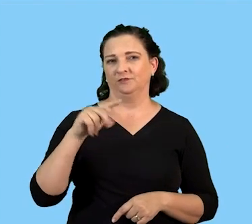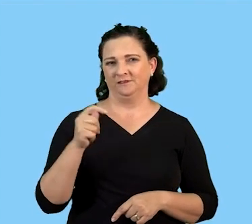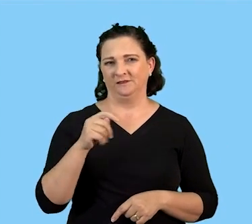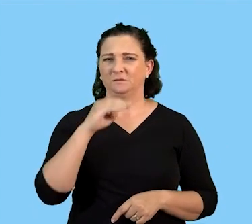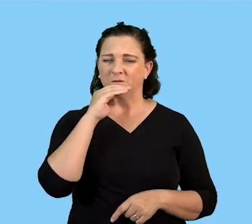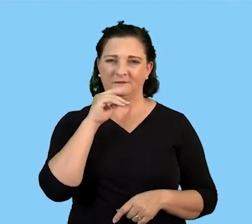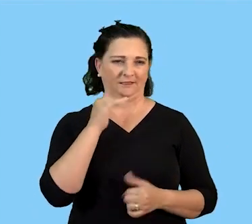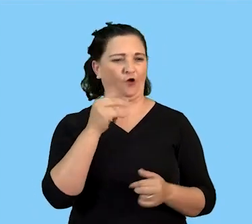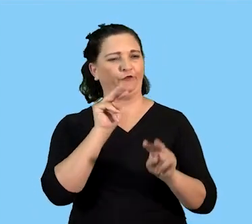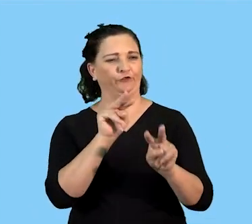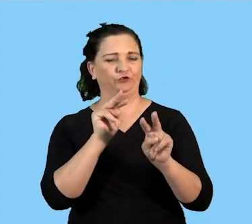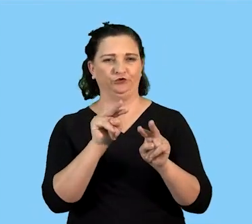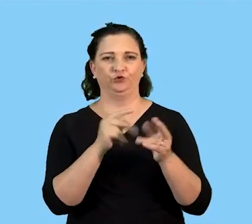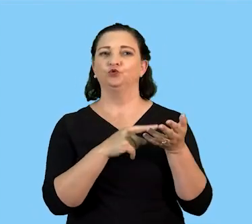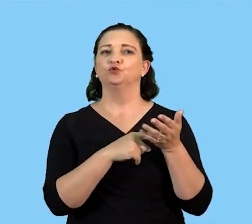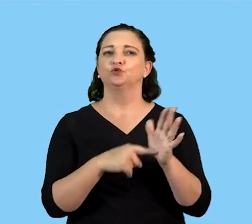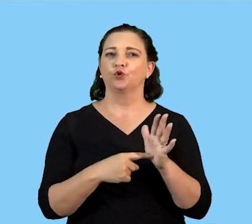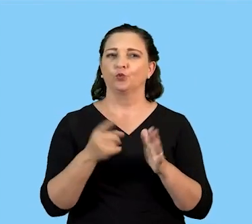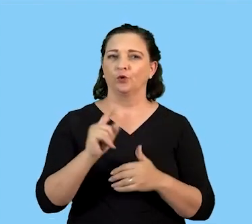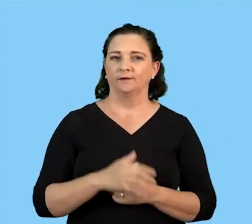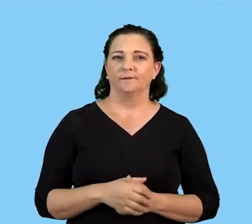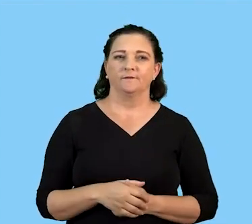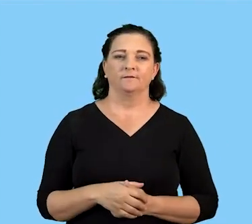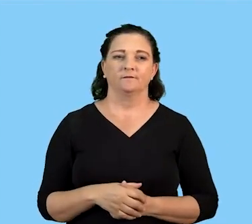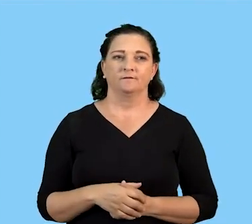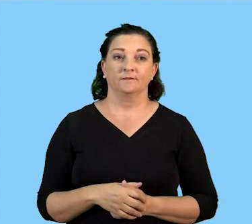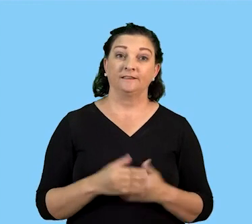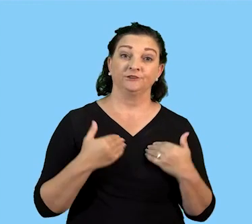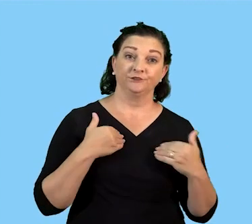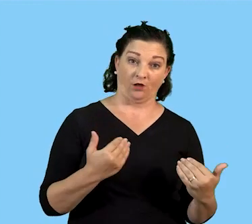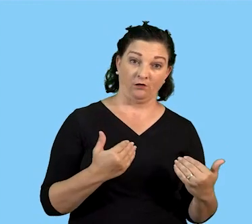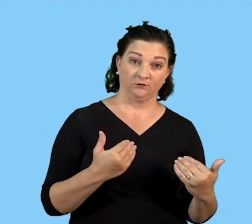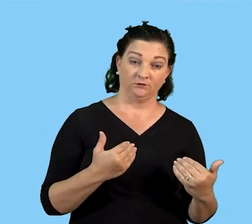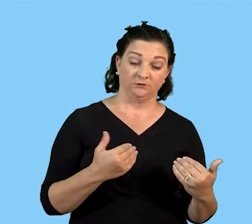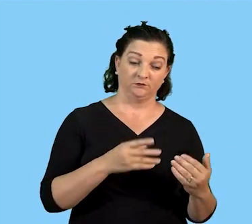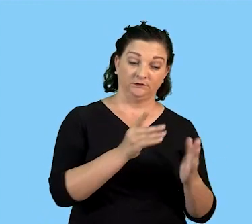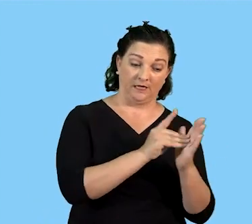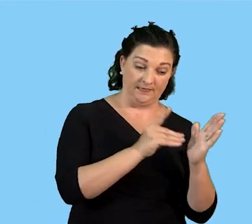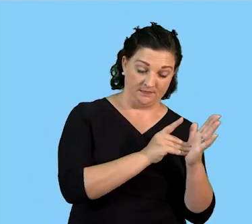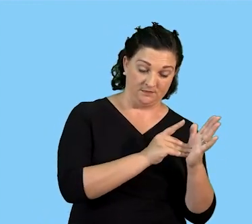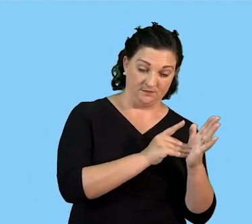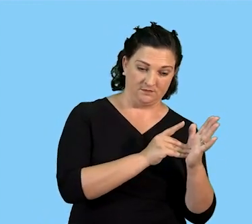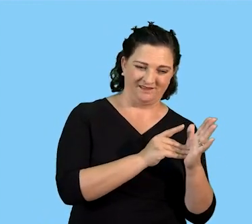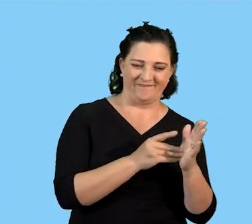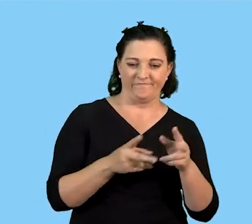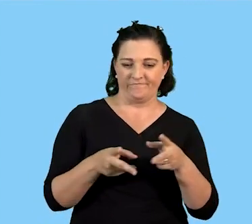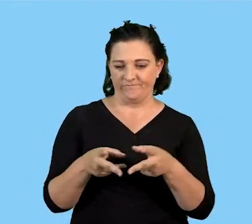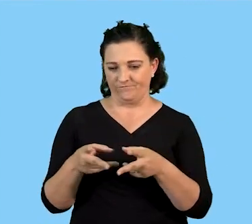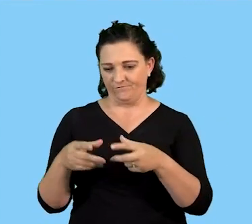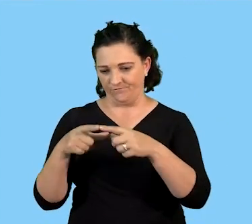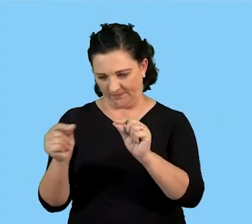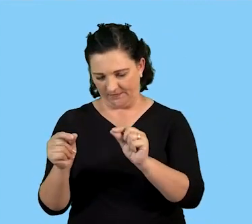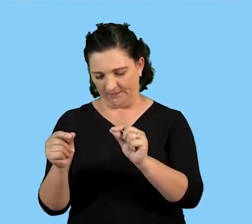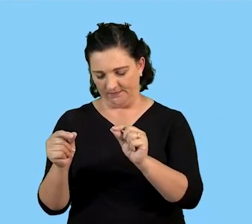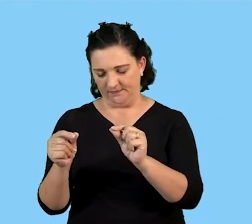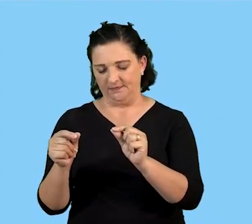that visually illustrates the start and finish dates of elements